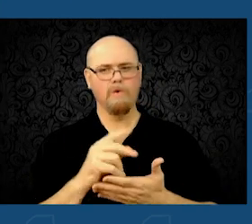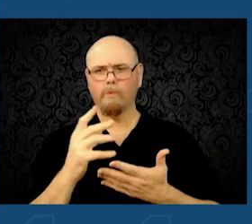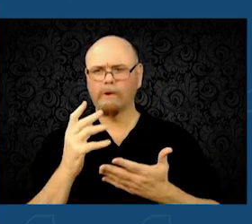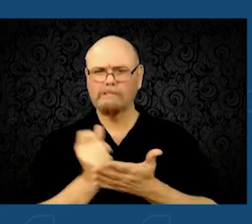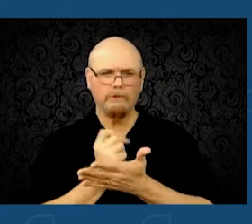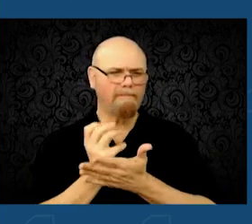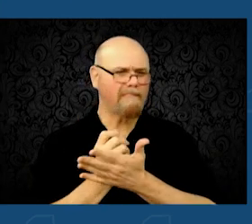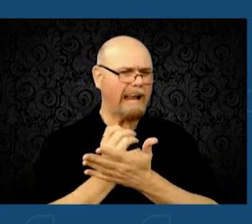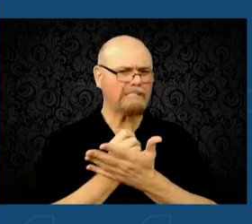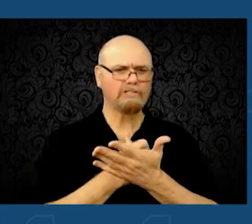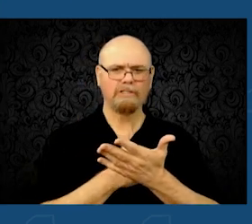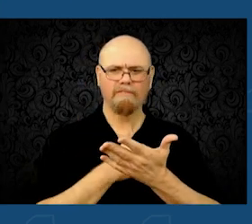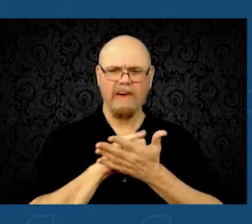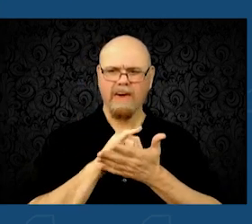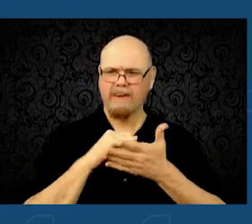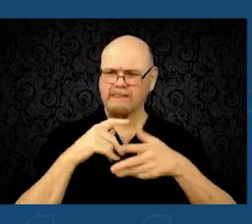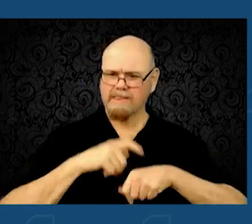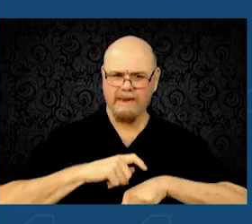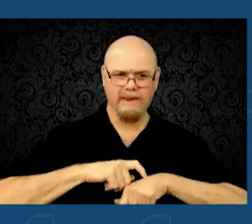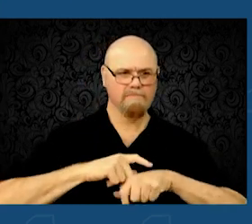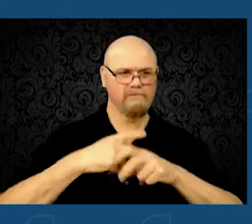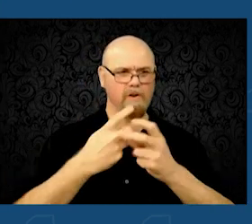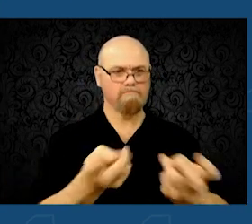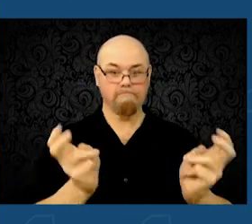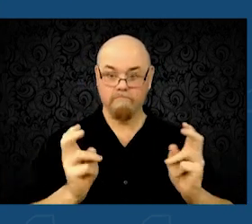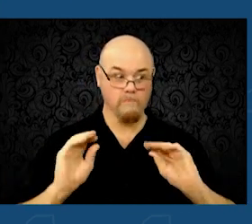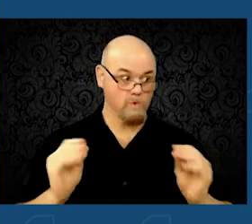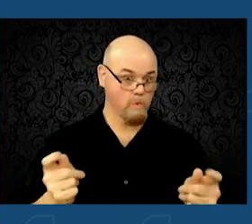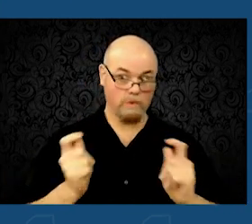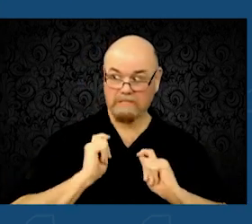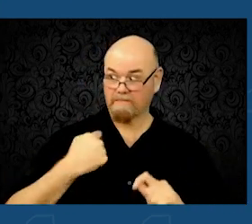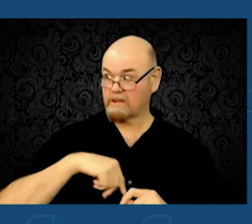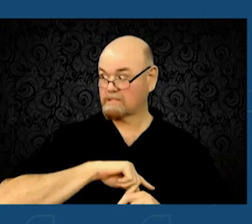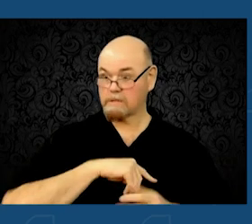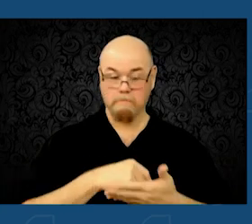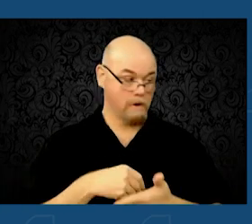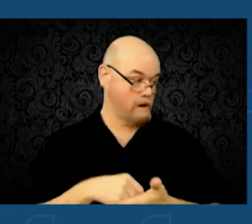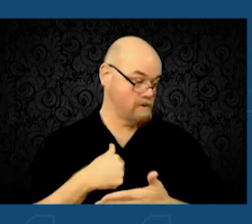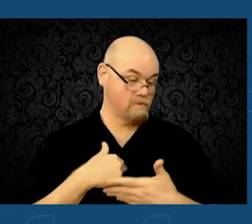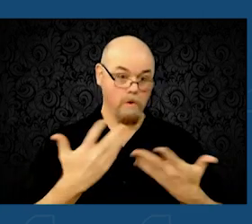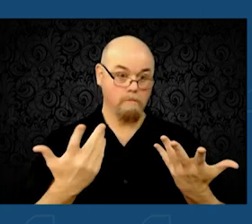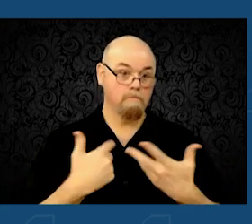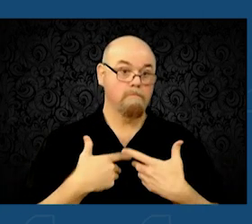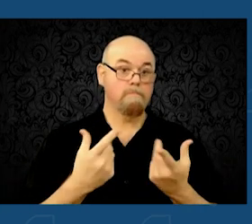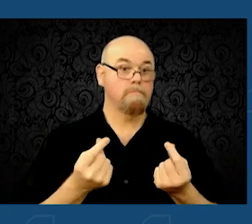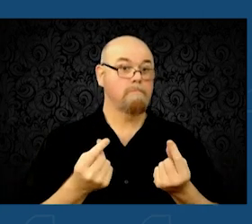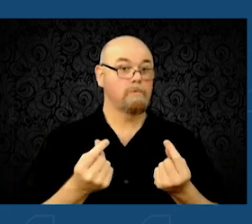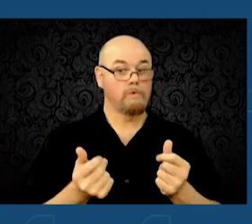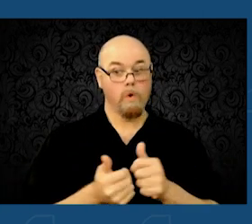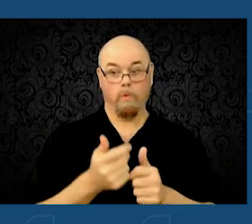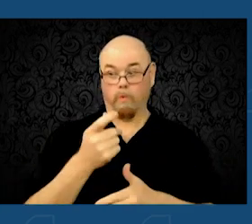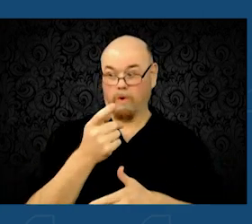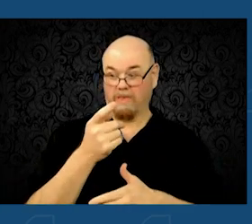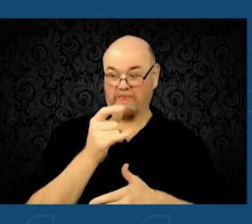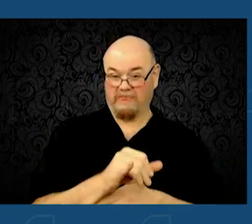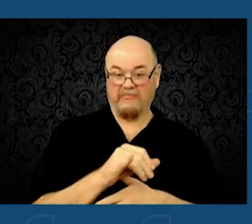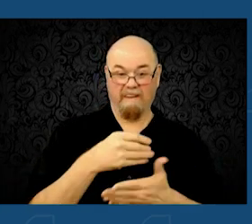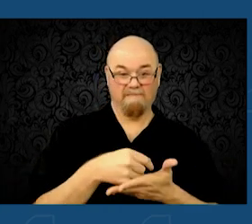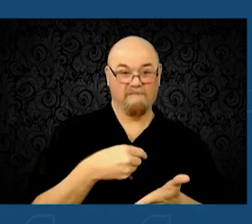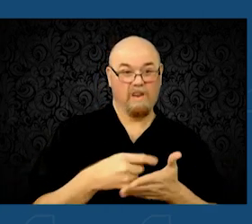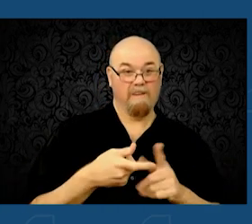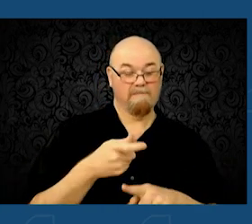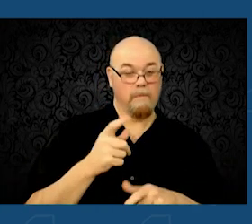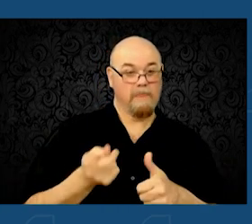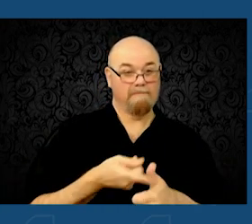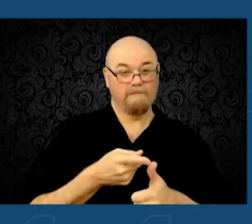down, nobody's giving any money, but what we're going to do with the funds that we started getting from our first foundation, which